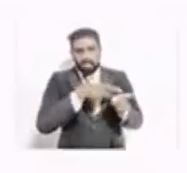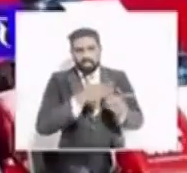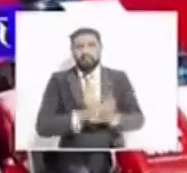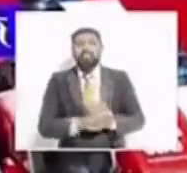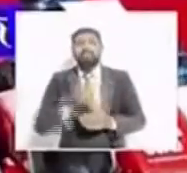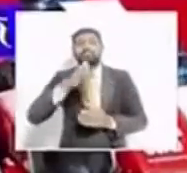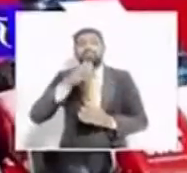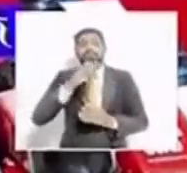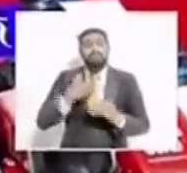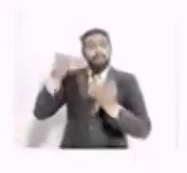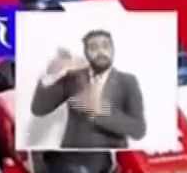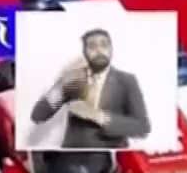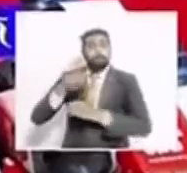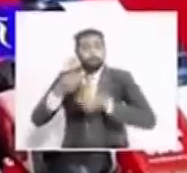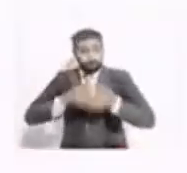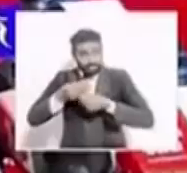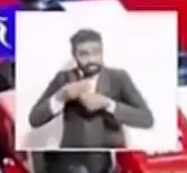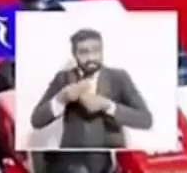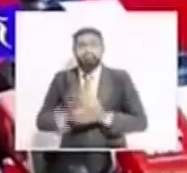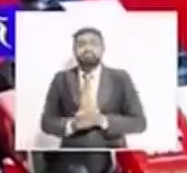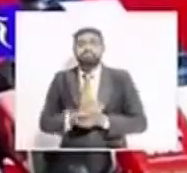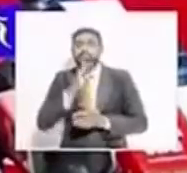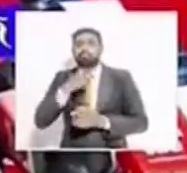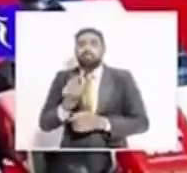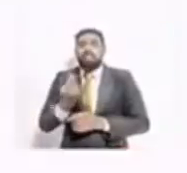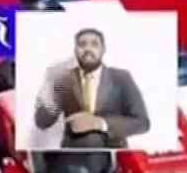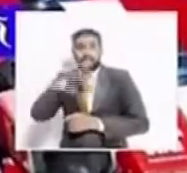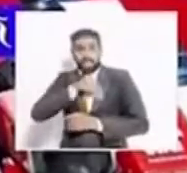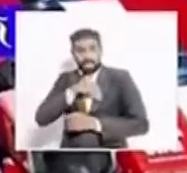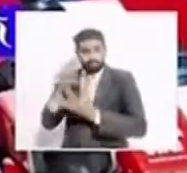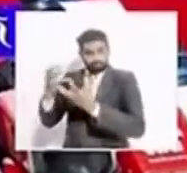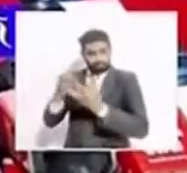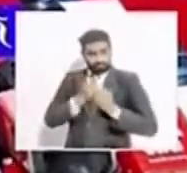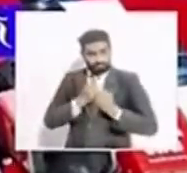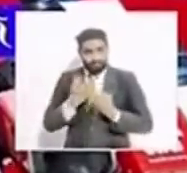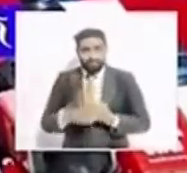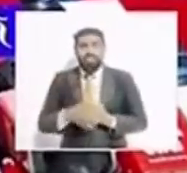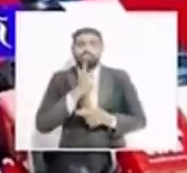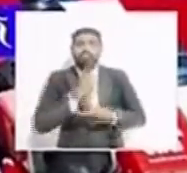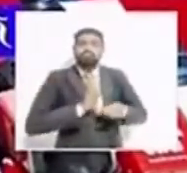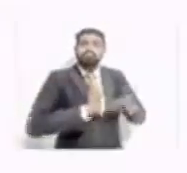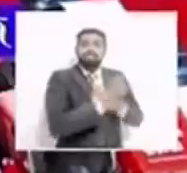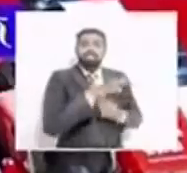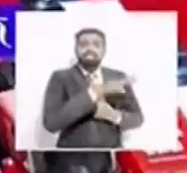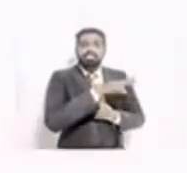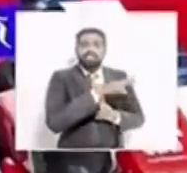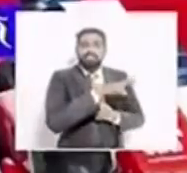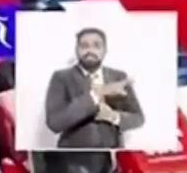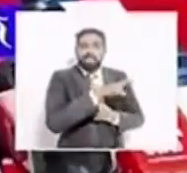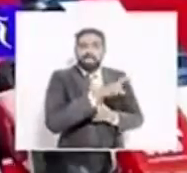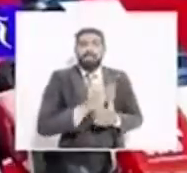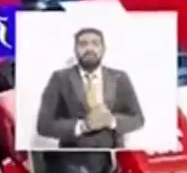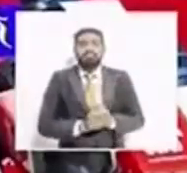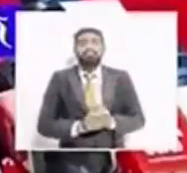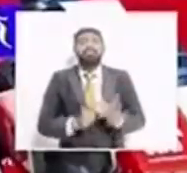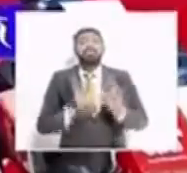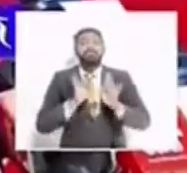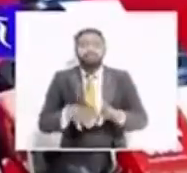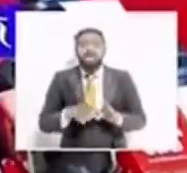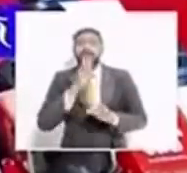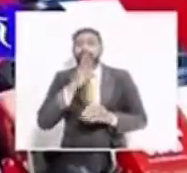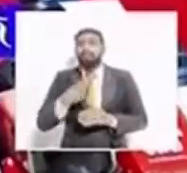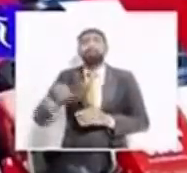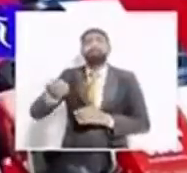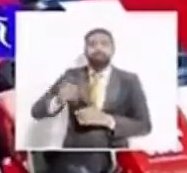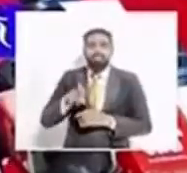dollar incomes from the open market at 250 rupees. I think they were able to earn a bigger profit through selling these dollars,